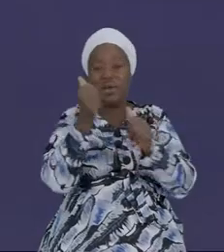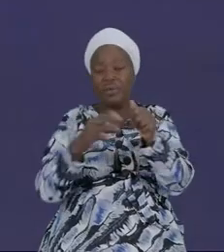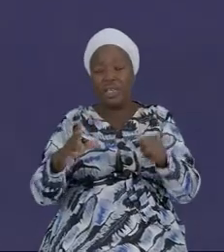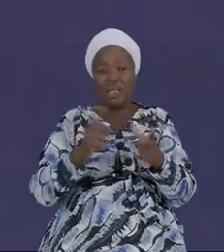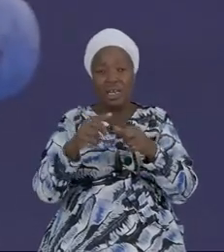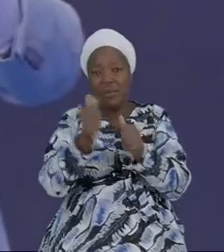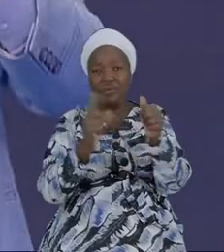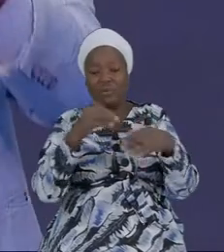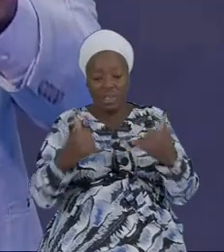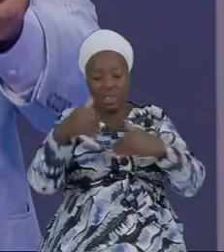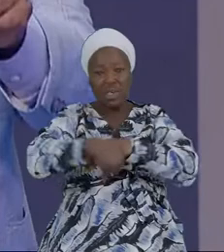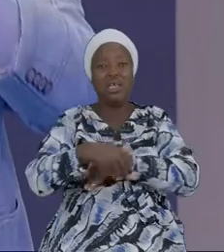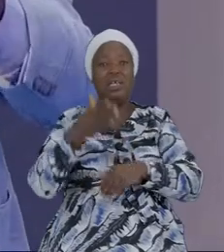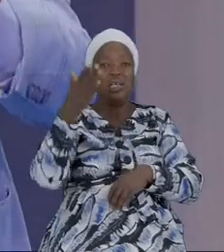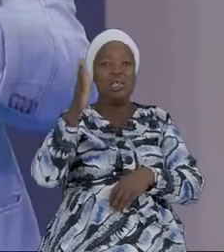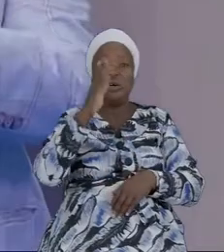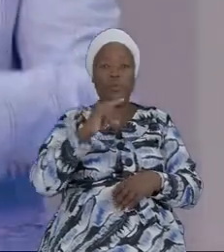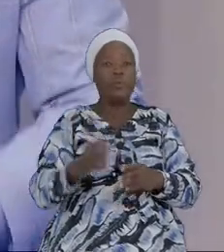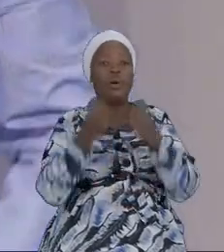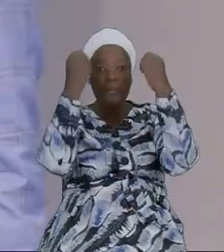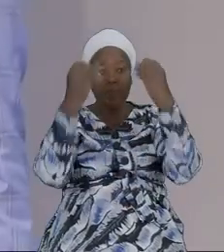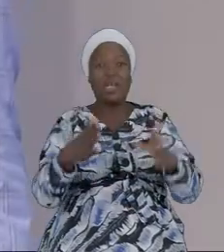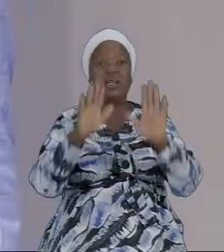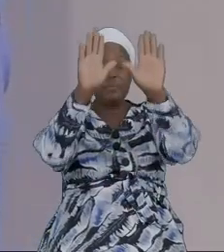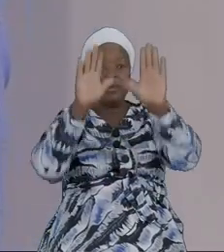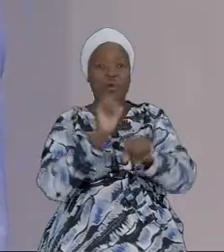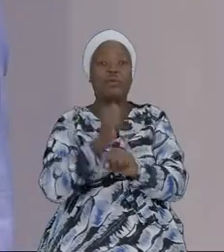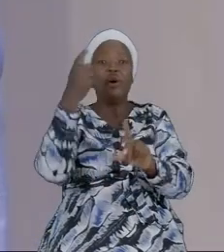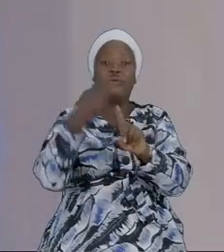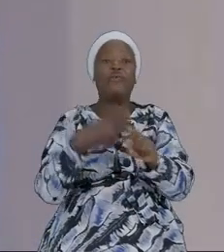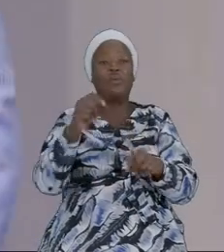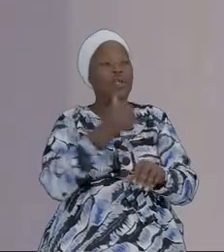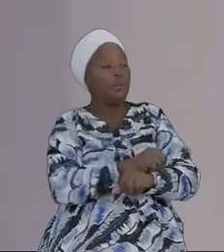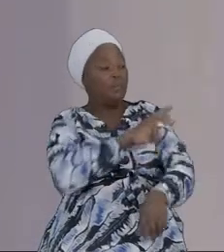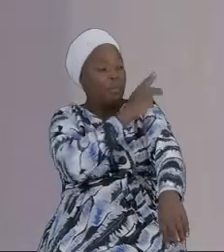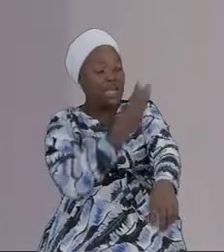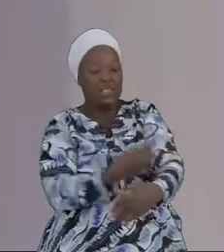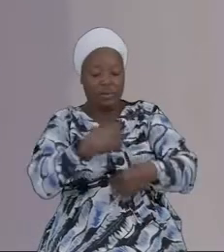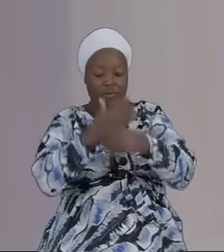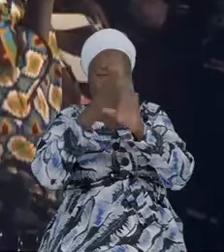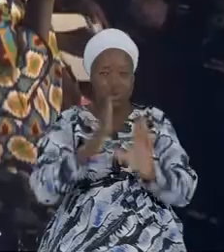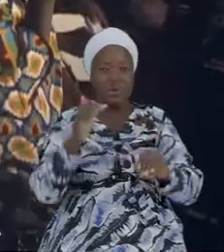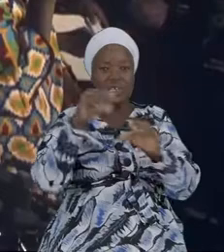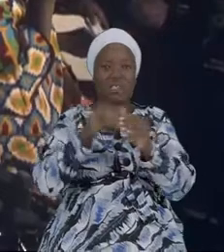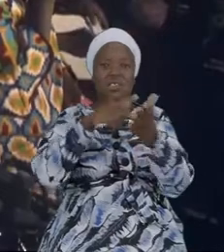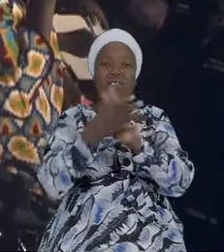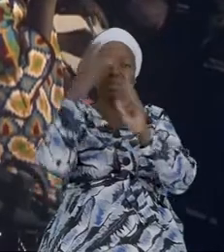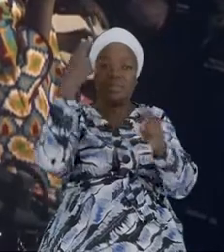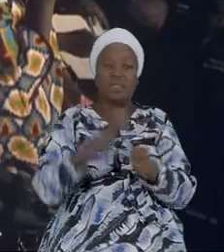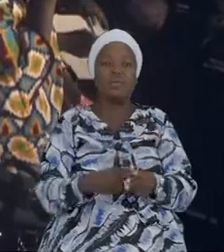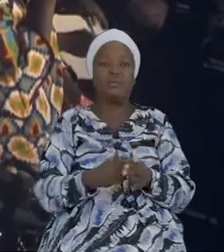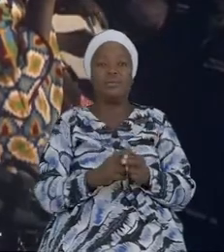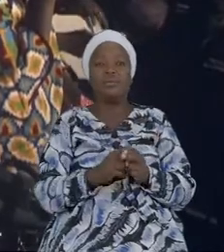Everywhere tonight, there'll be the manifold miracle from the mighty Creator in Jesus'